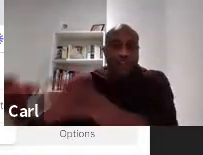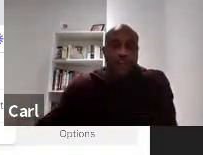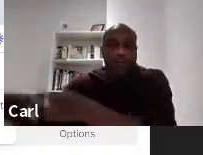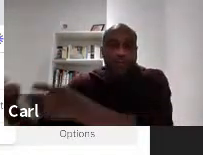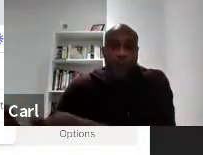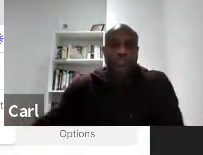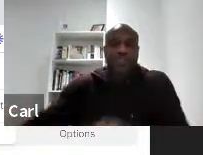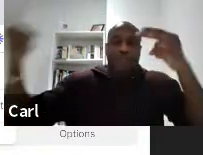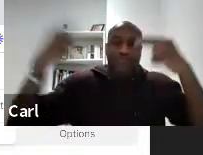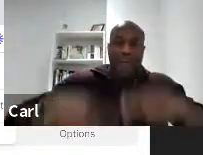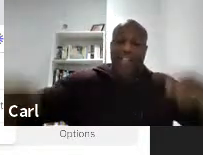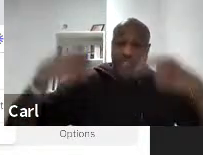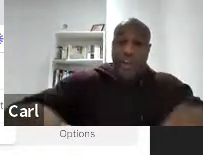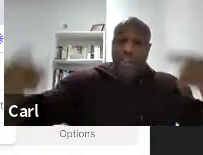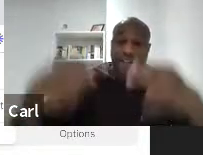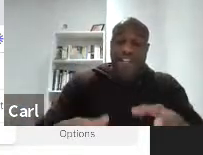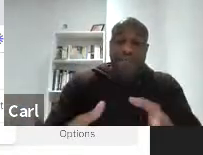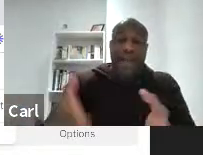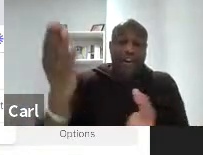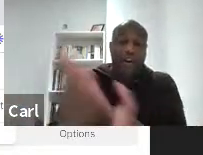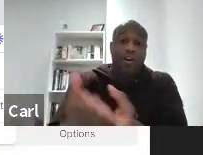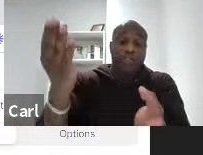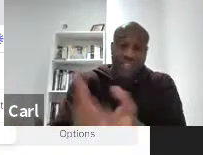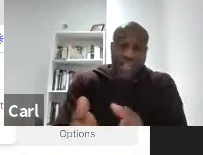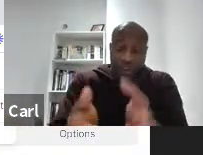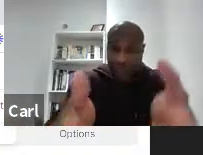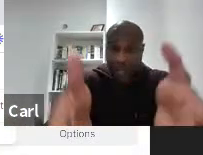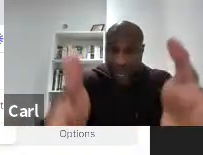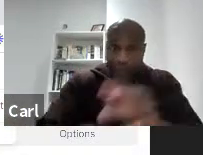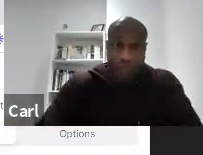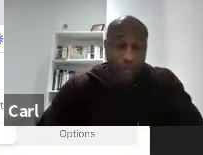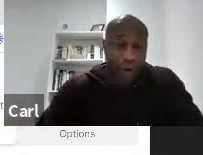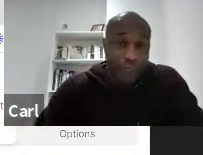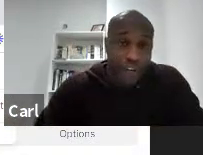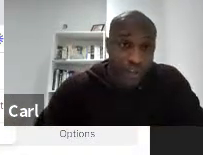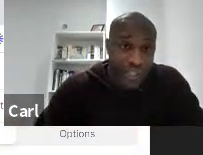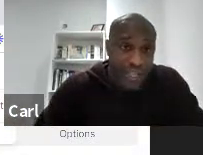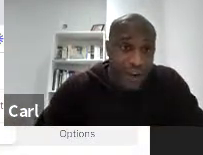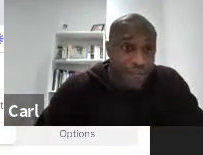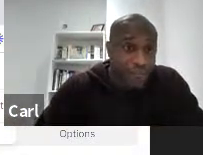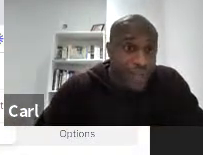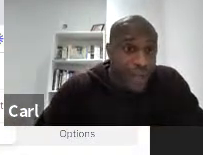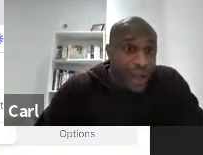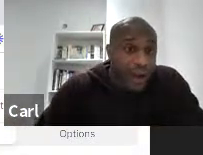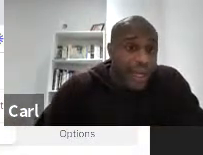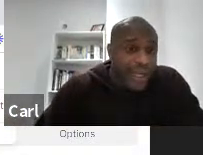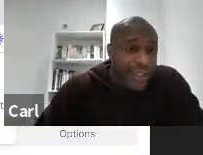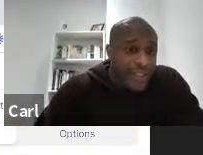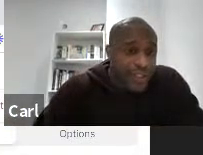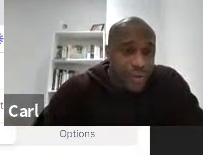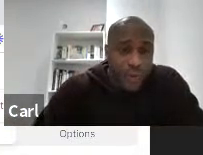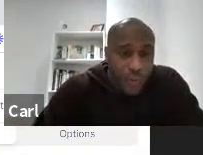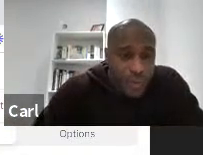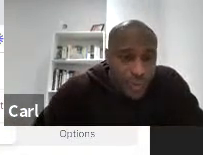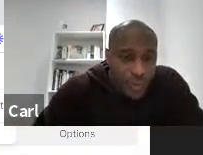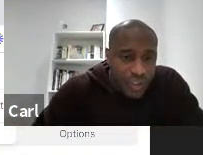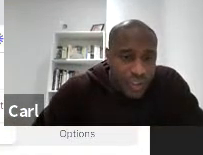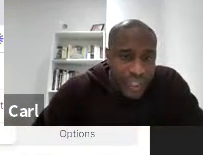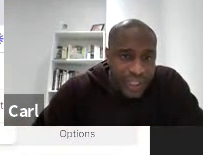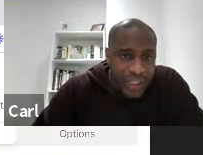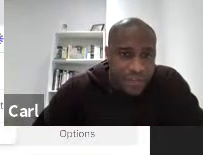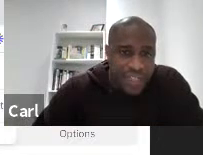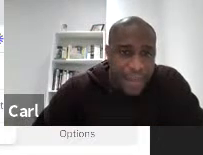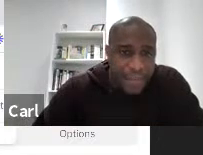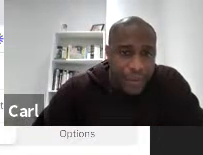specific Google form to provide survey feedback on the actual restaurant itself. I can do all sorts